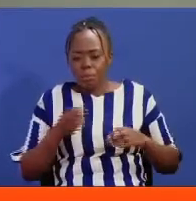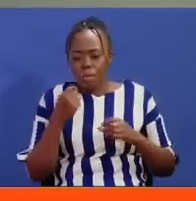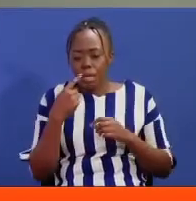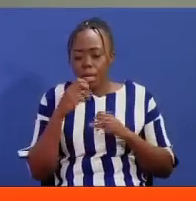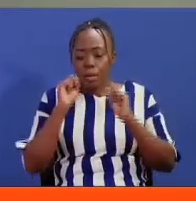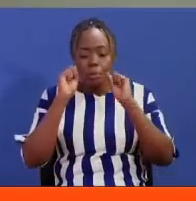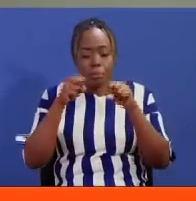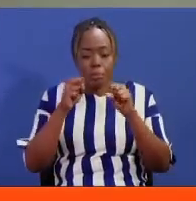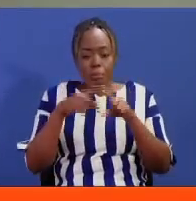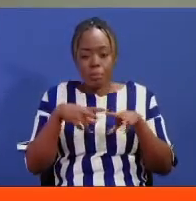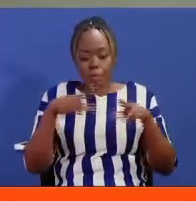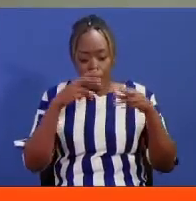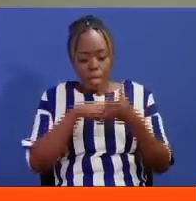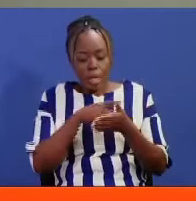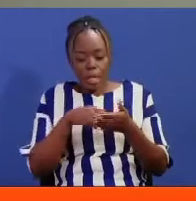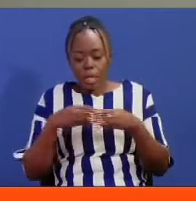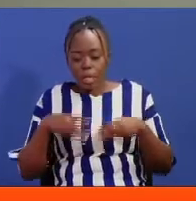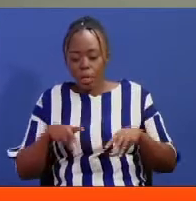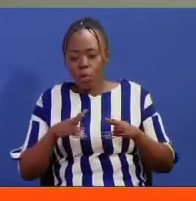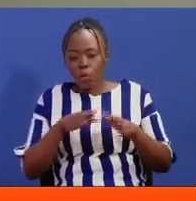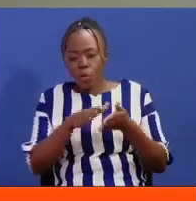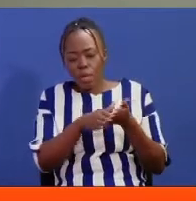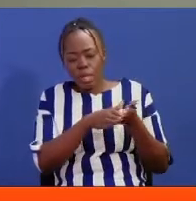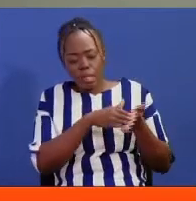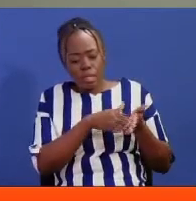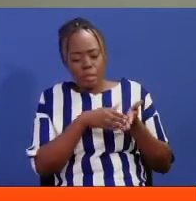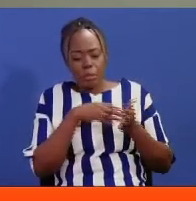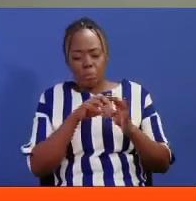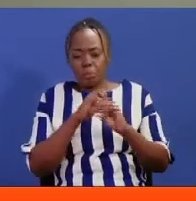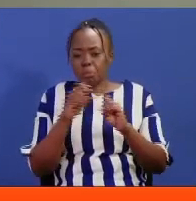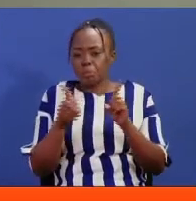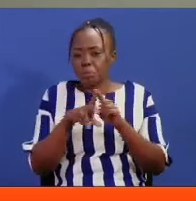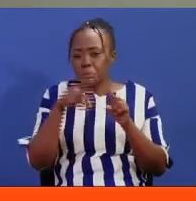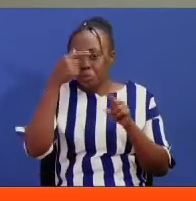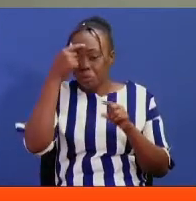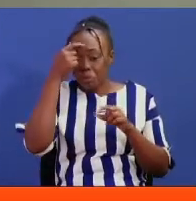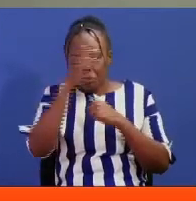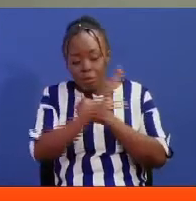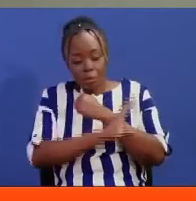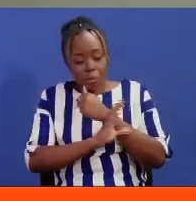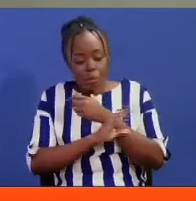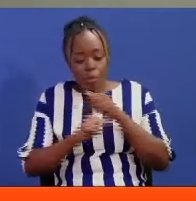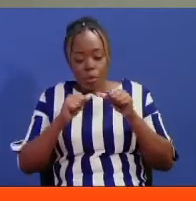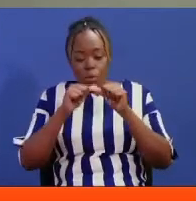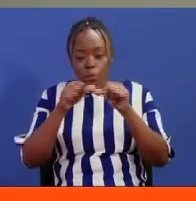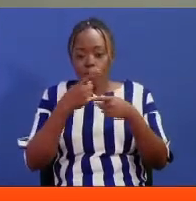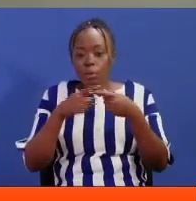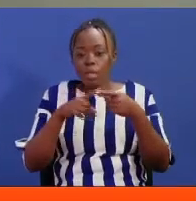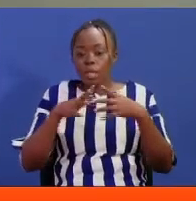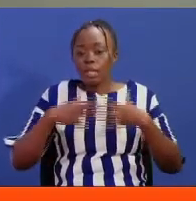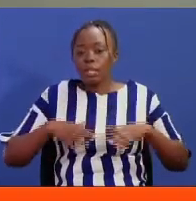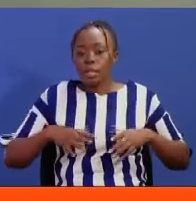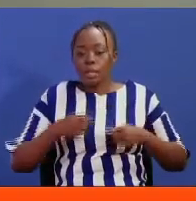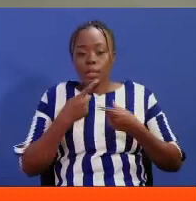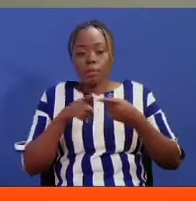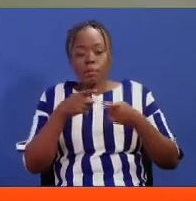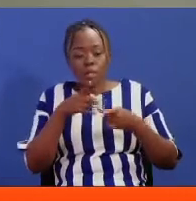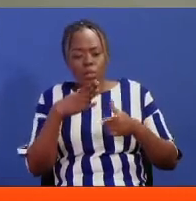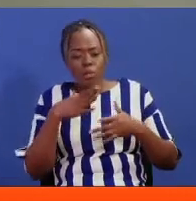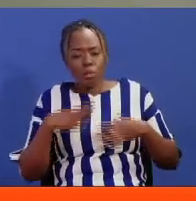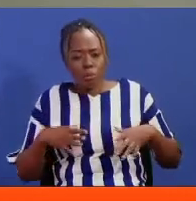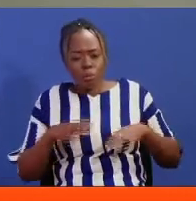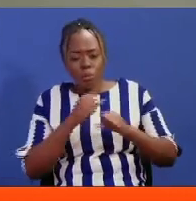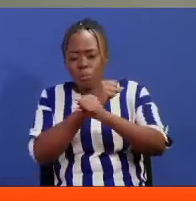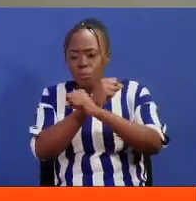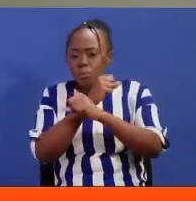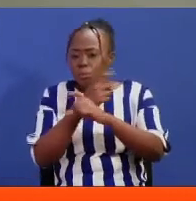possible. This way now we will not have a delay and a panic like India had, and they went ahead and vaccinated people. But those people could not be protected